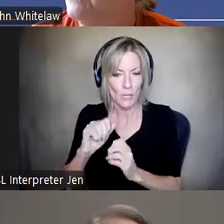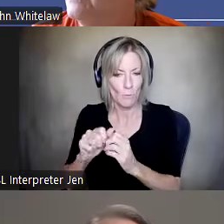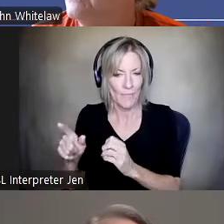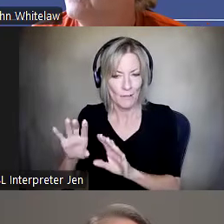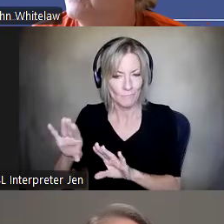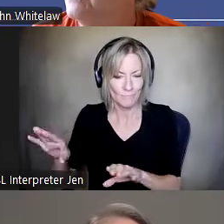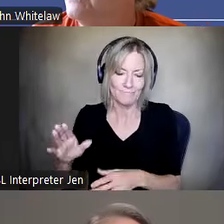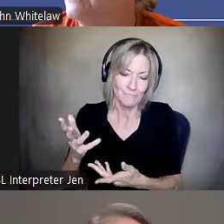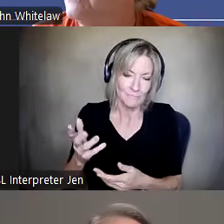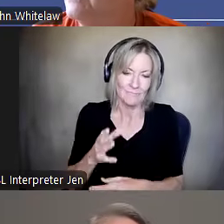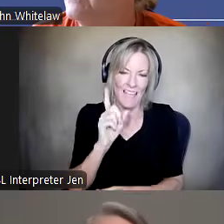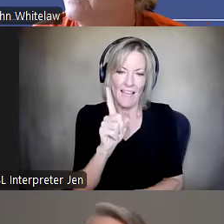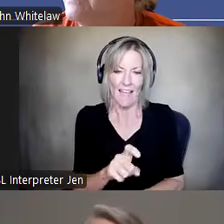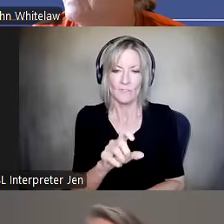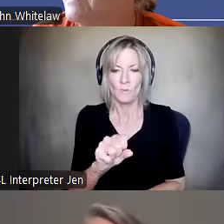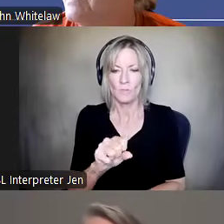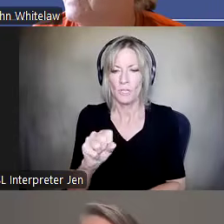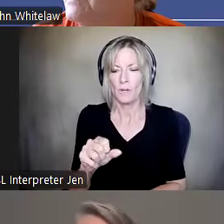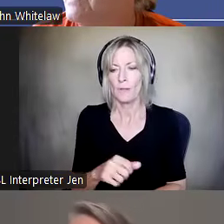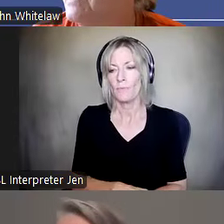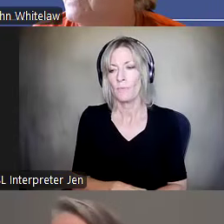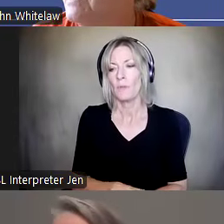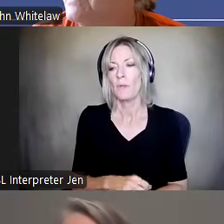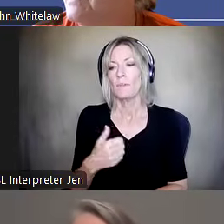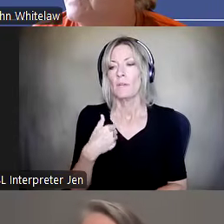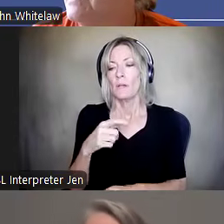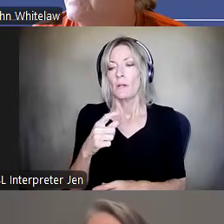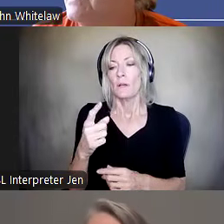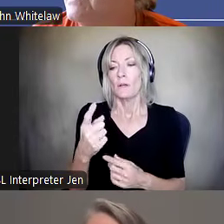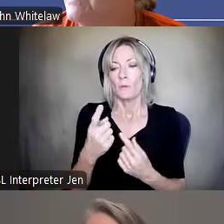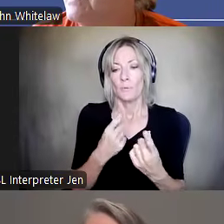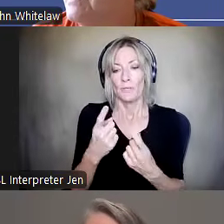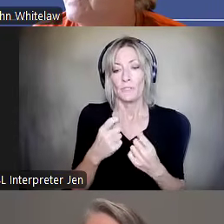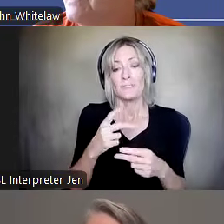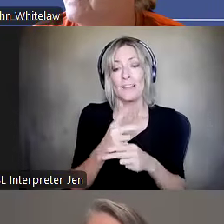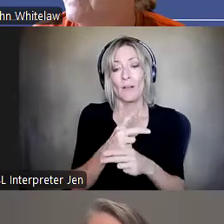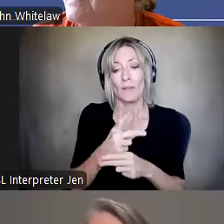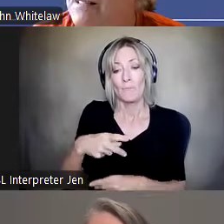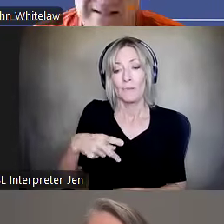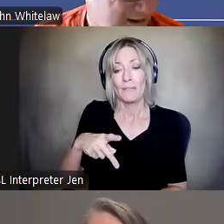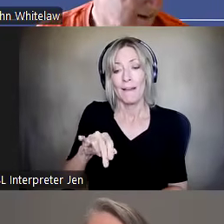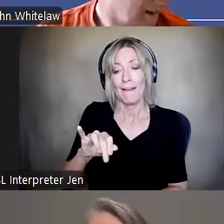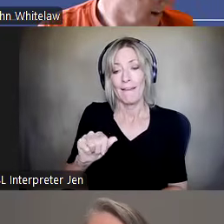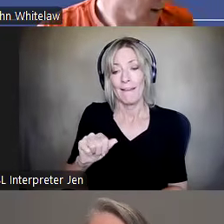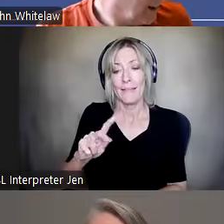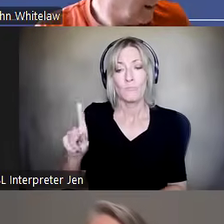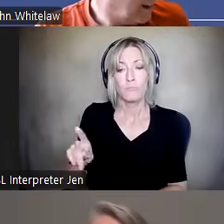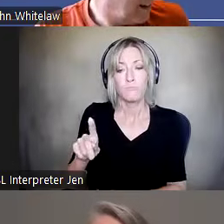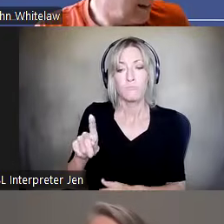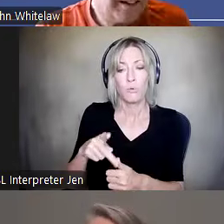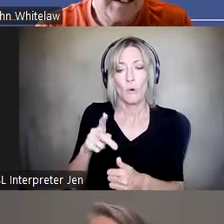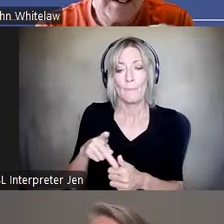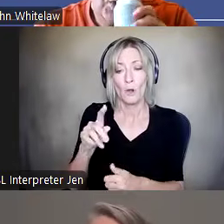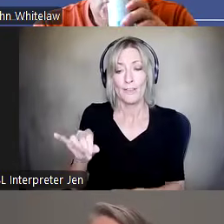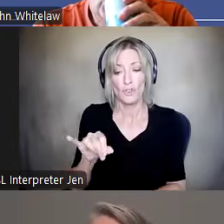And then we did have some questions about the calculating the PIA, the primary insurance amount, and about